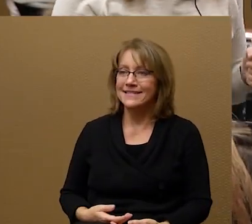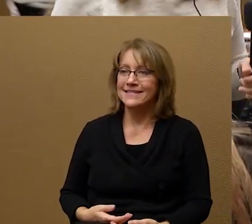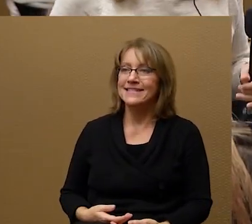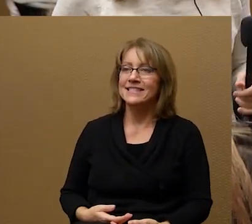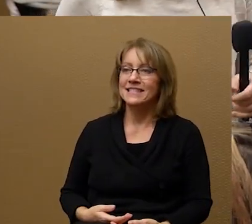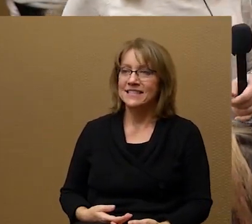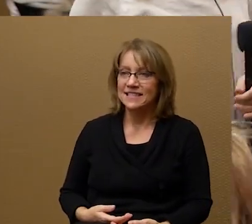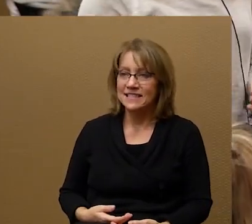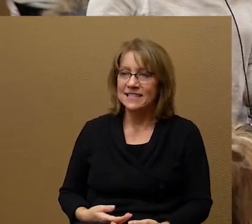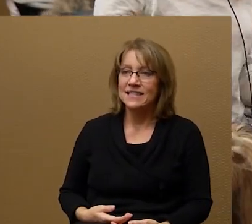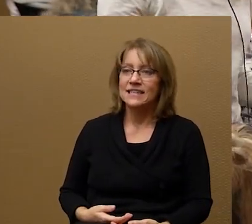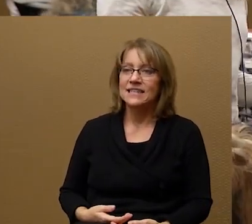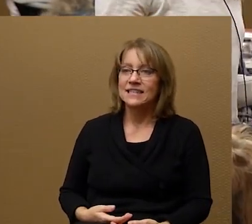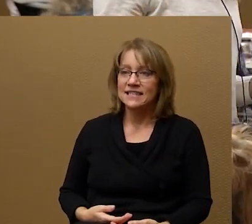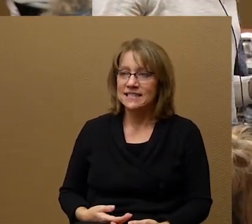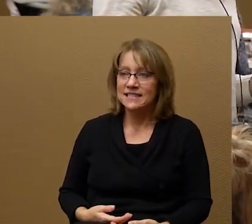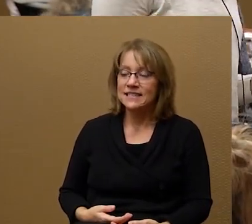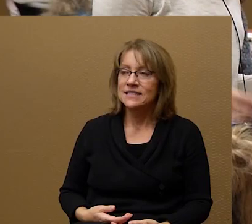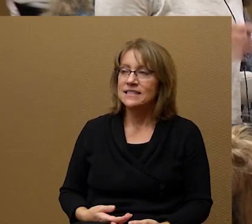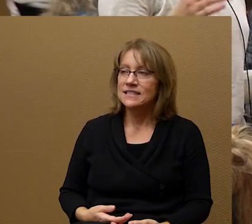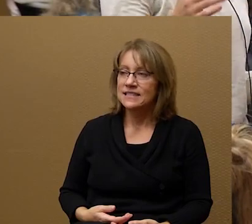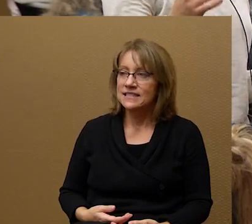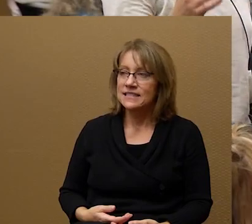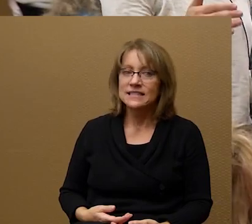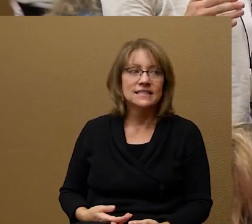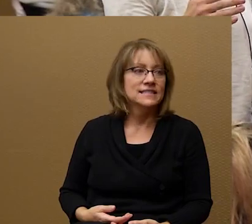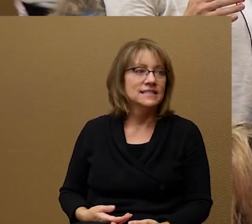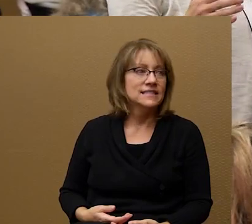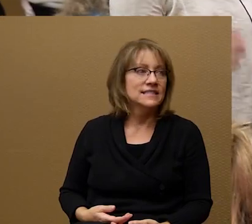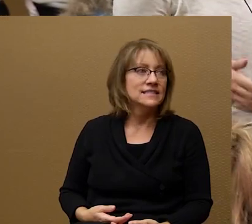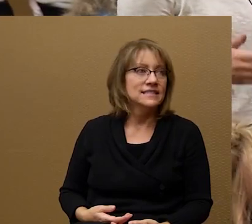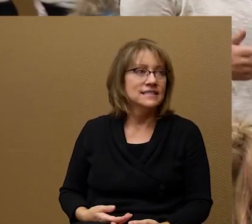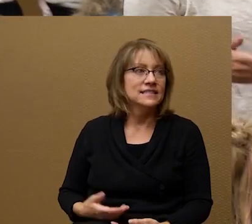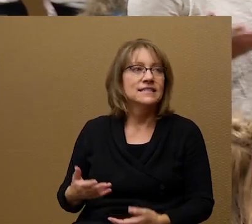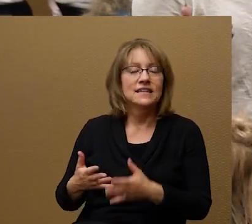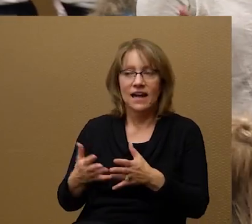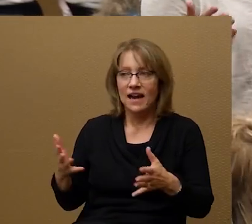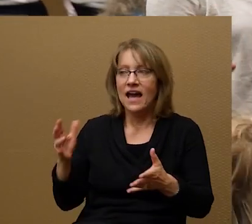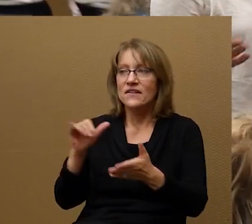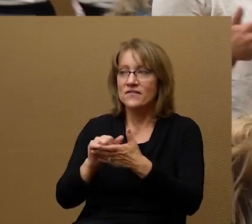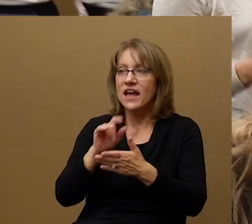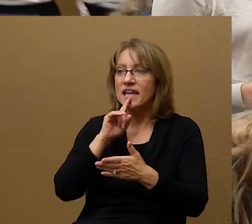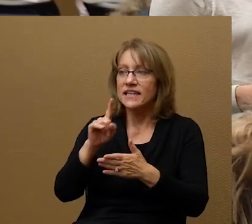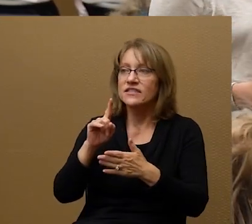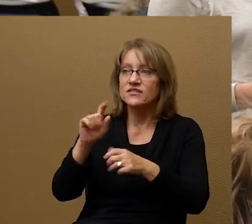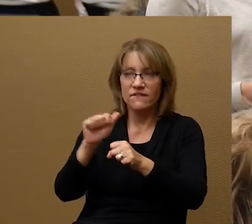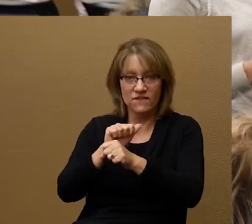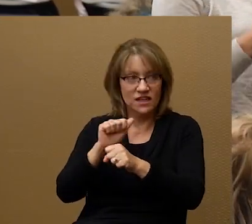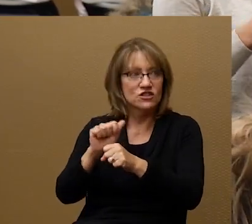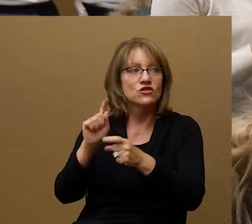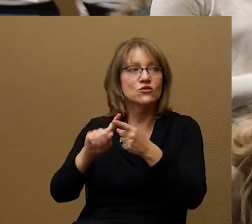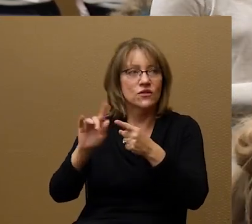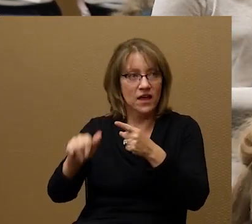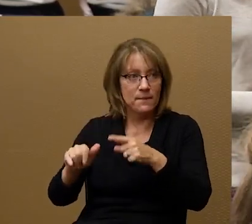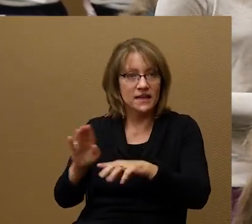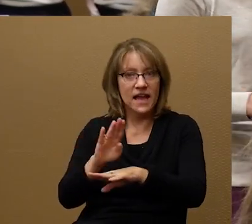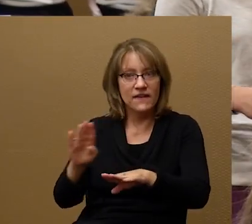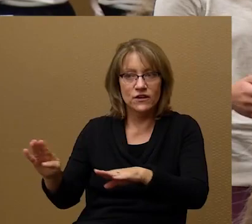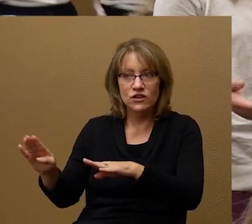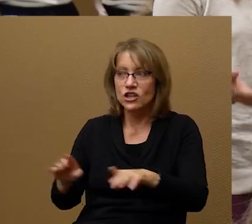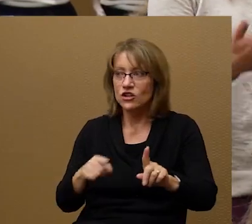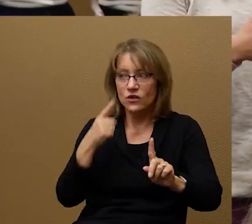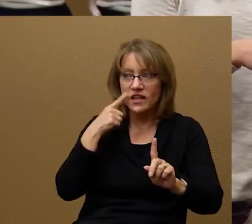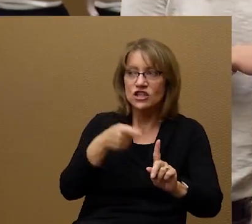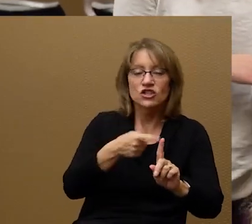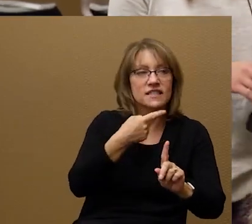So a lot of that is if there might be something like the function to that behavior. Why is she saying that stuff? Is she saying it for